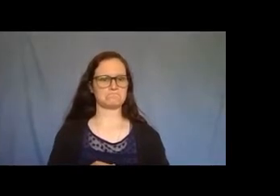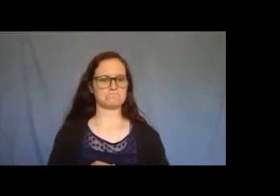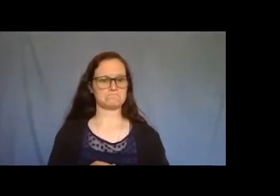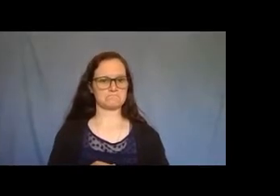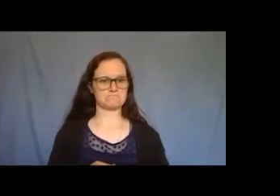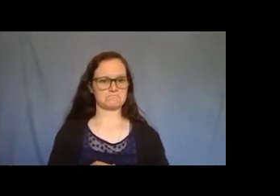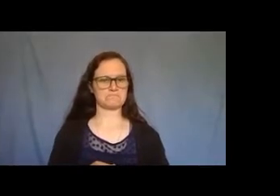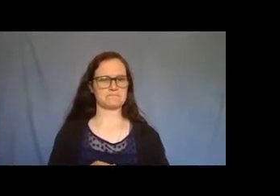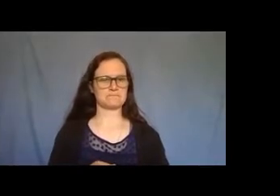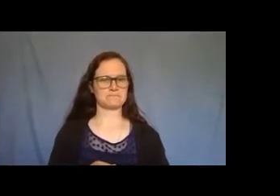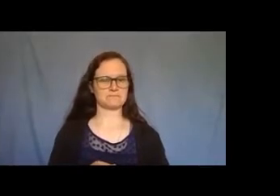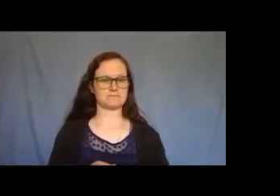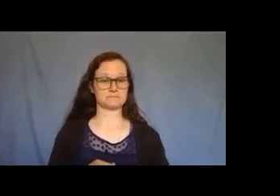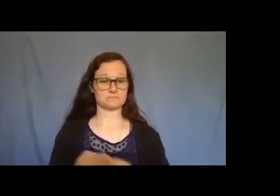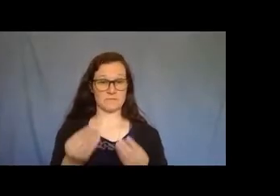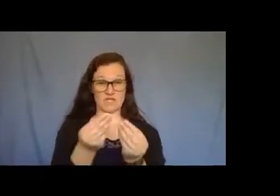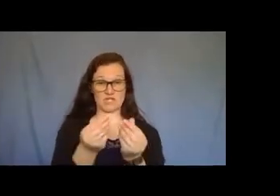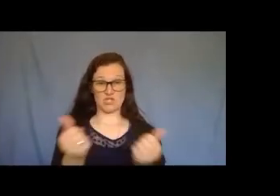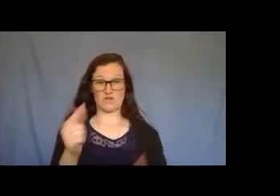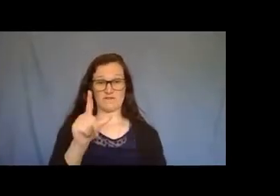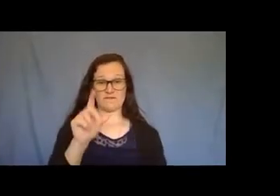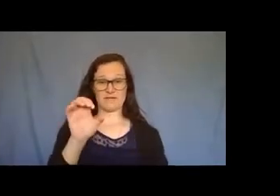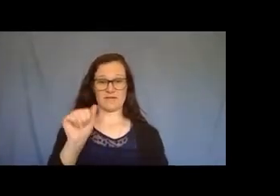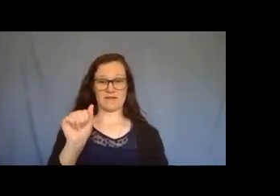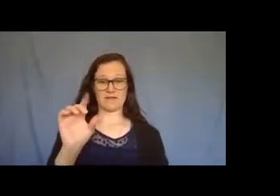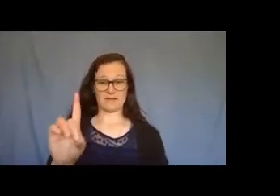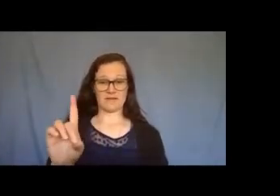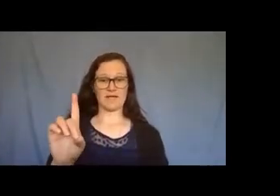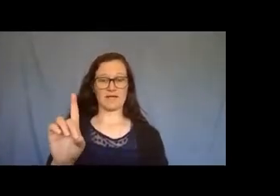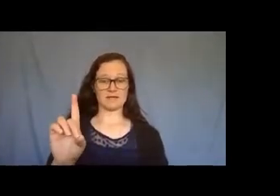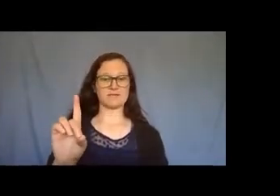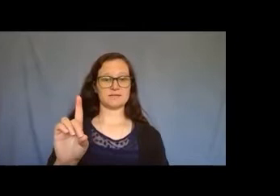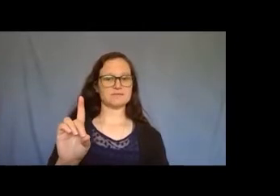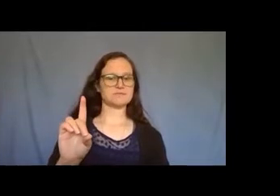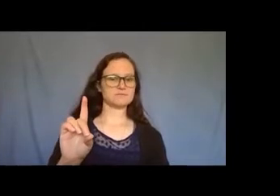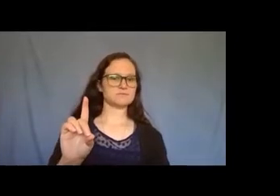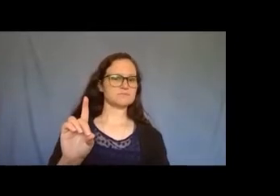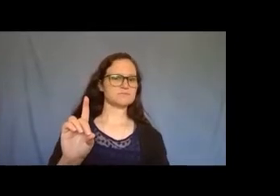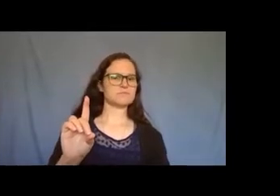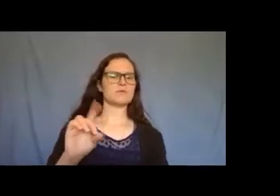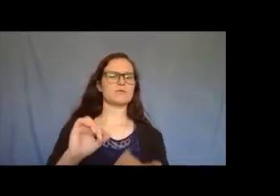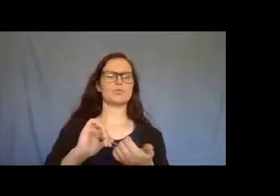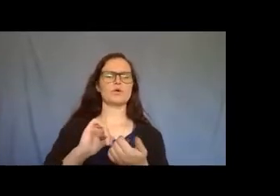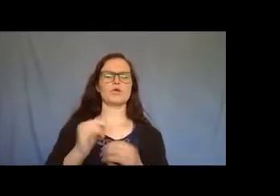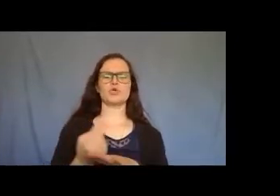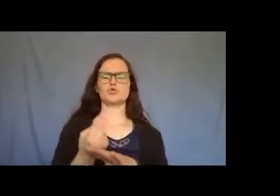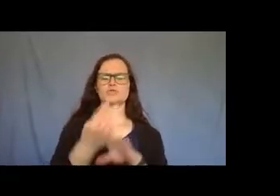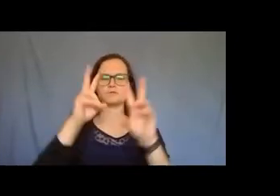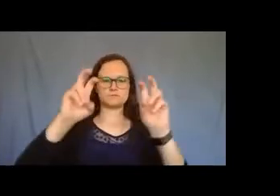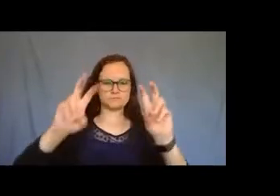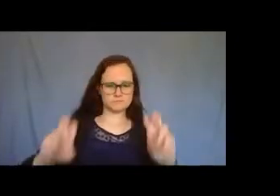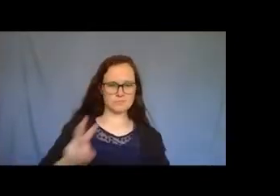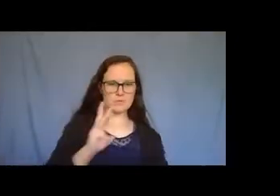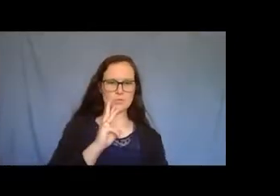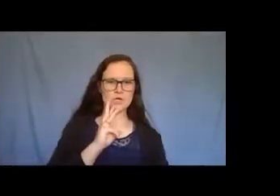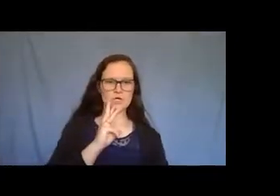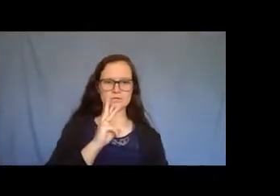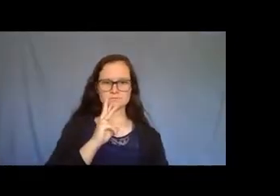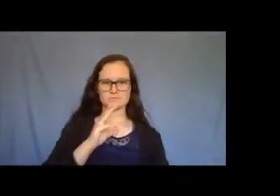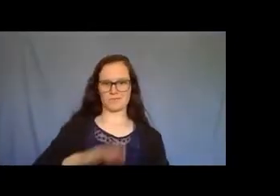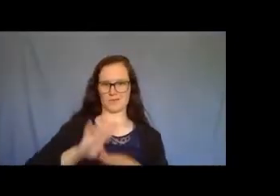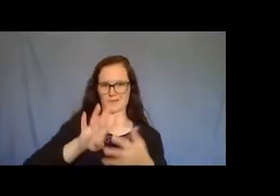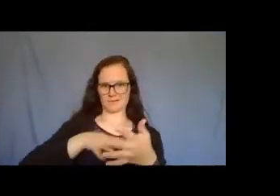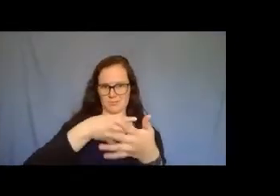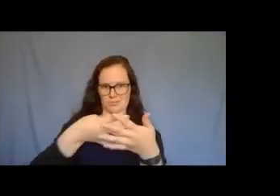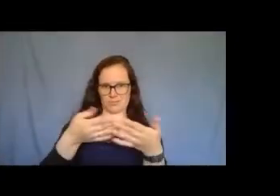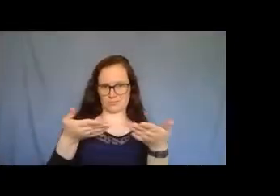So our dissolved lead criteria that we use to assess these waters are in the table on this page.